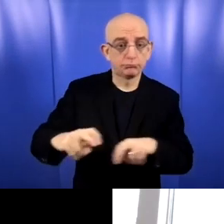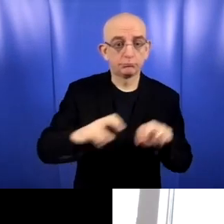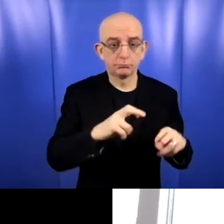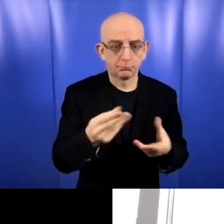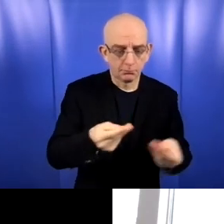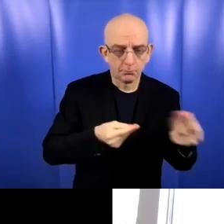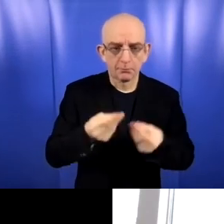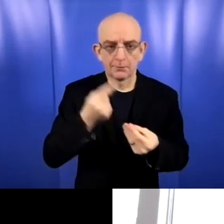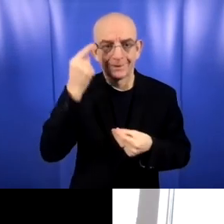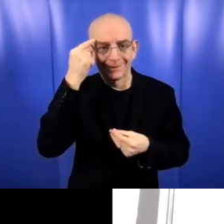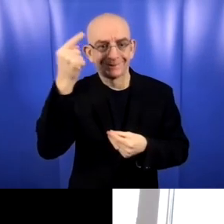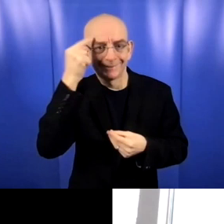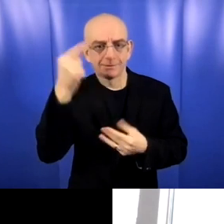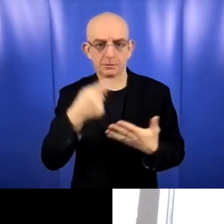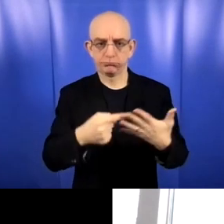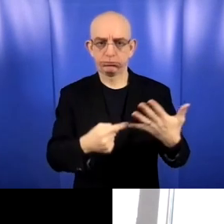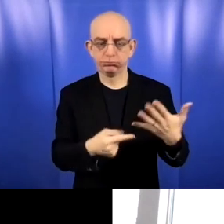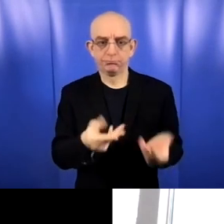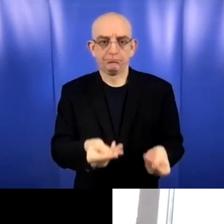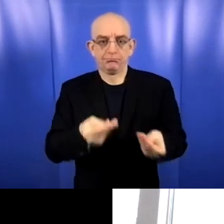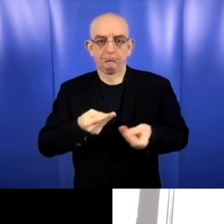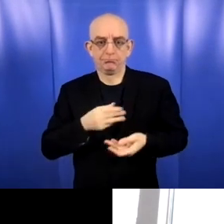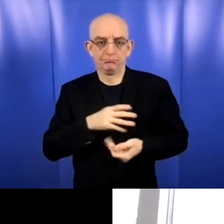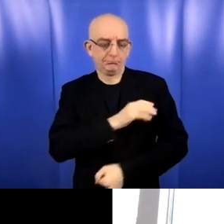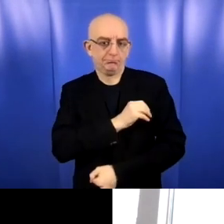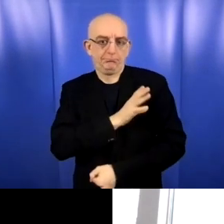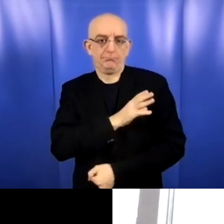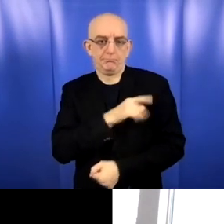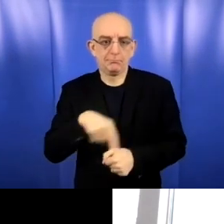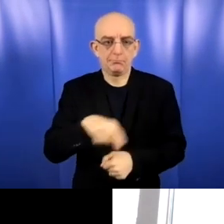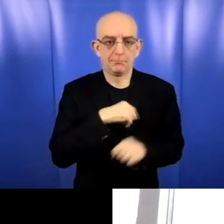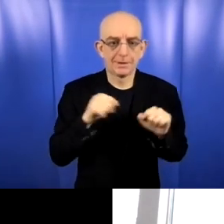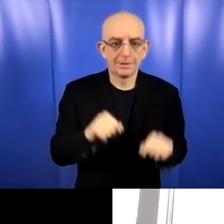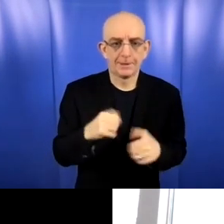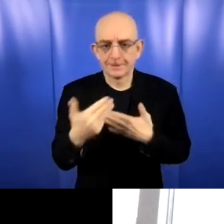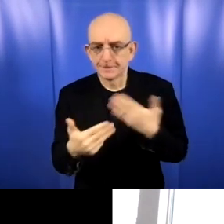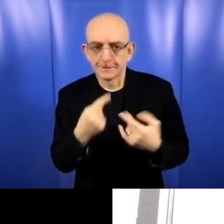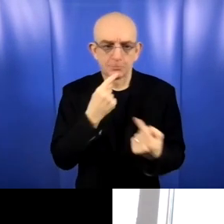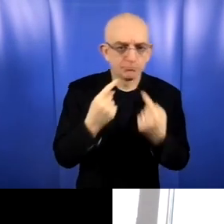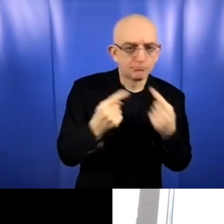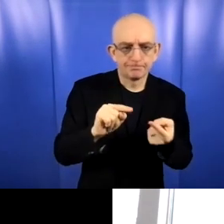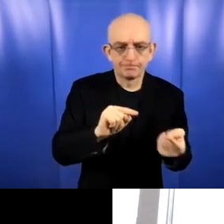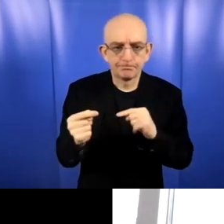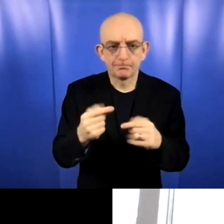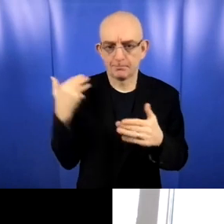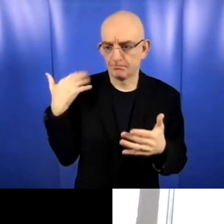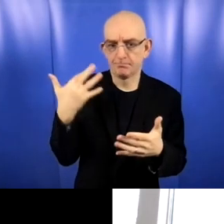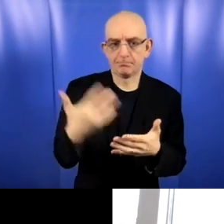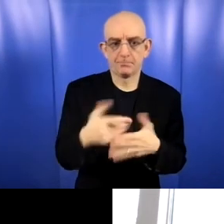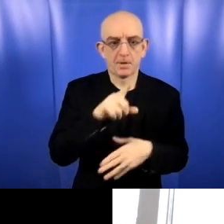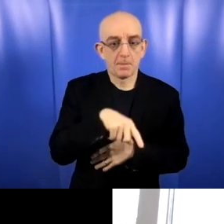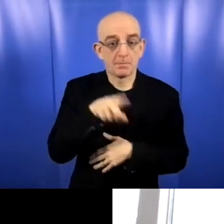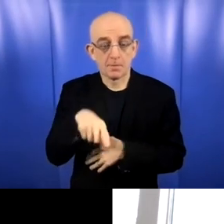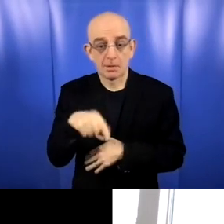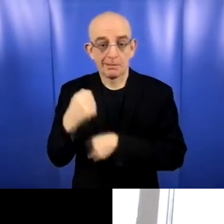movements, looking at protection in the context of displacement linked to climate change and disasters, trafficking in human beings,